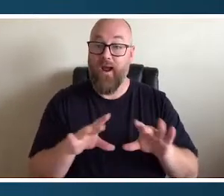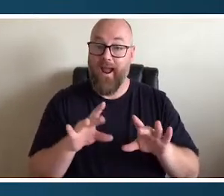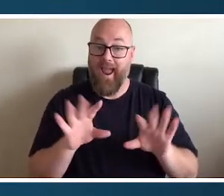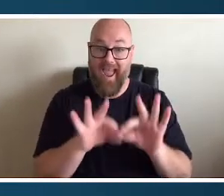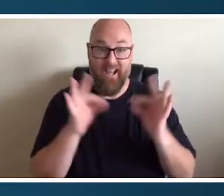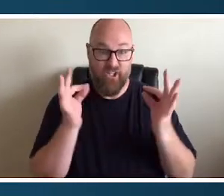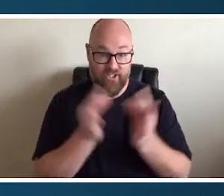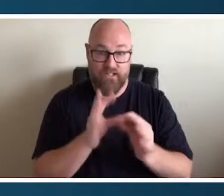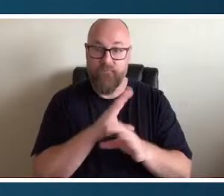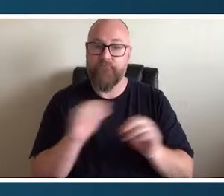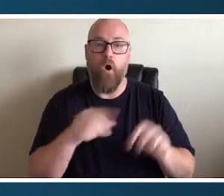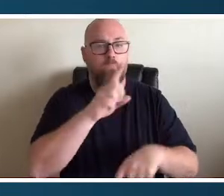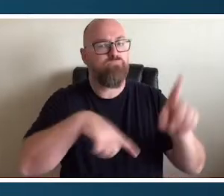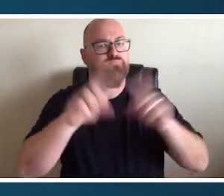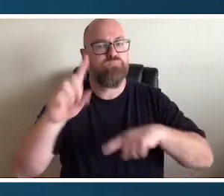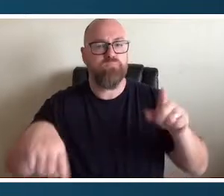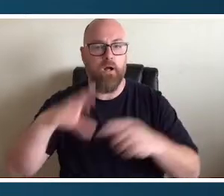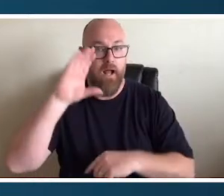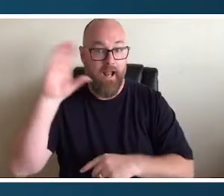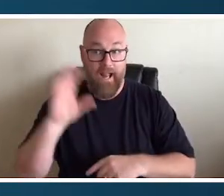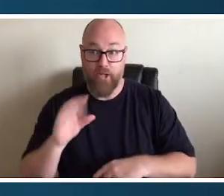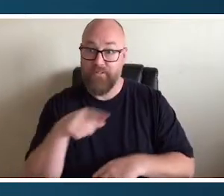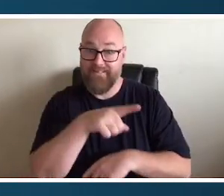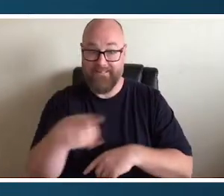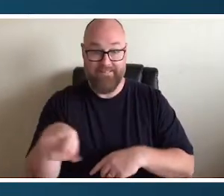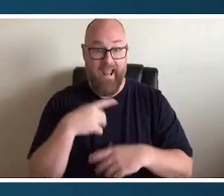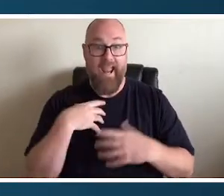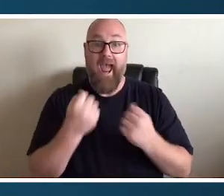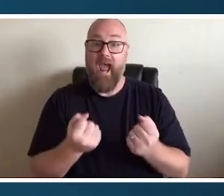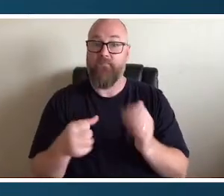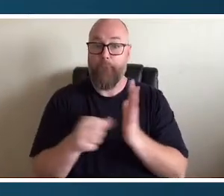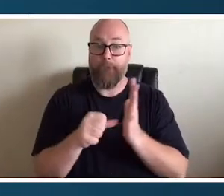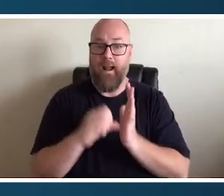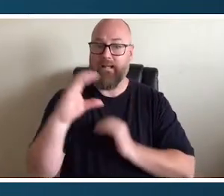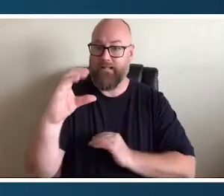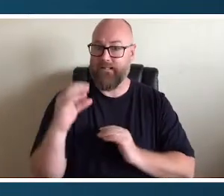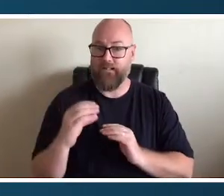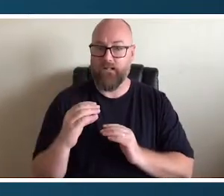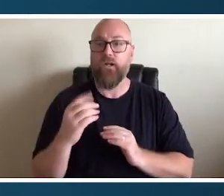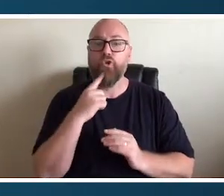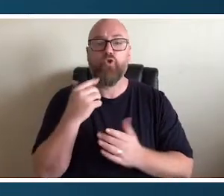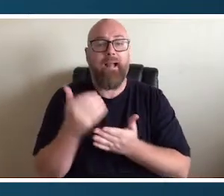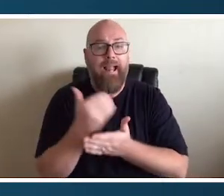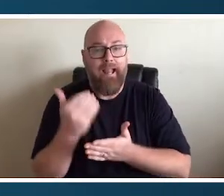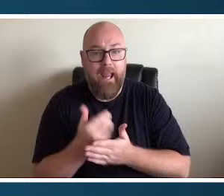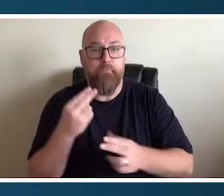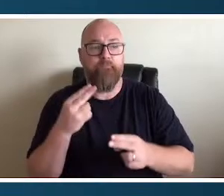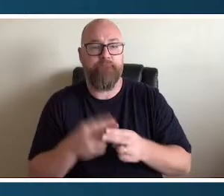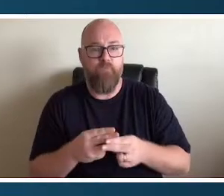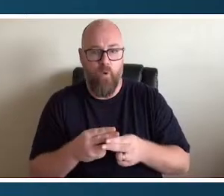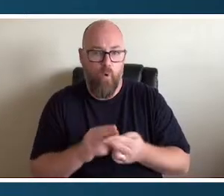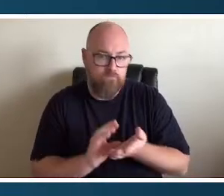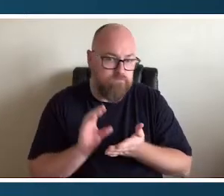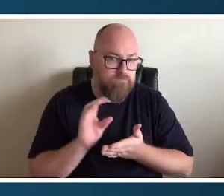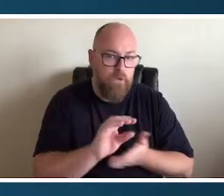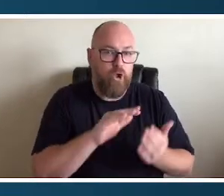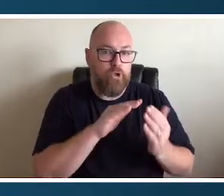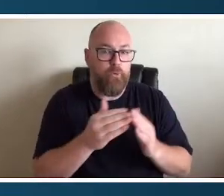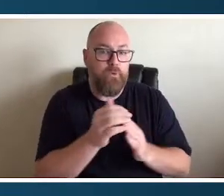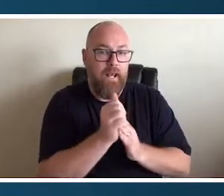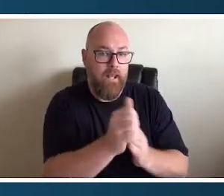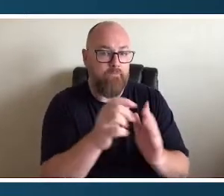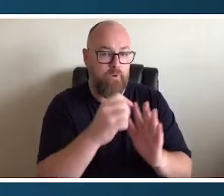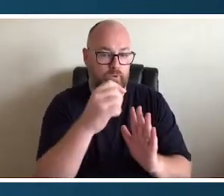of their budgets to support community-led projects, typically channeling these funds via NGOs,